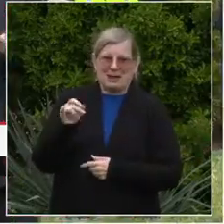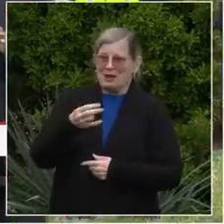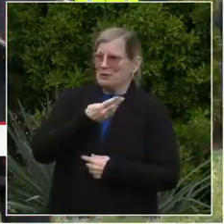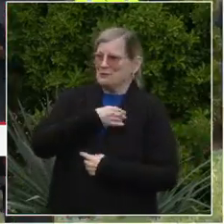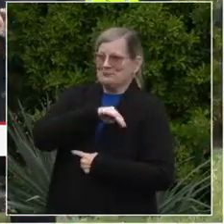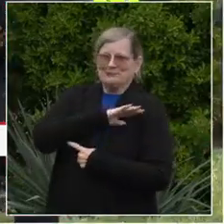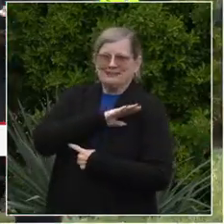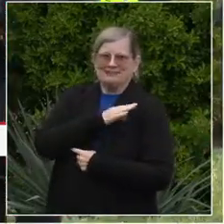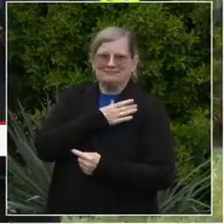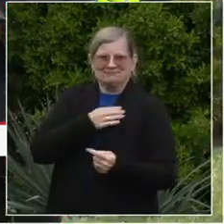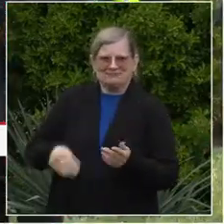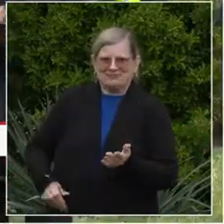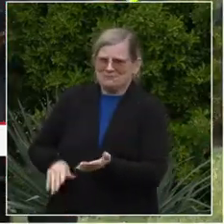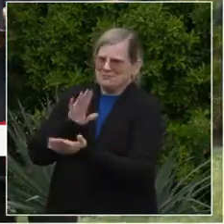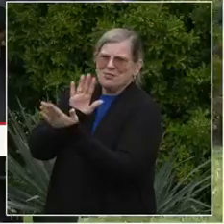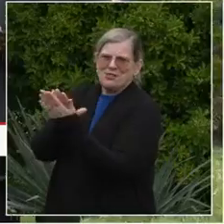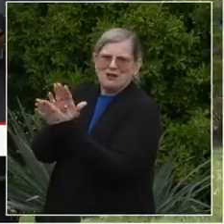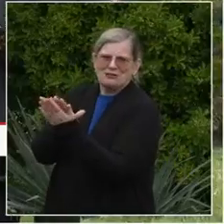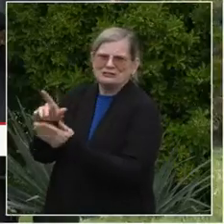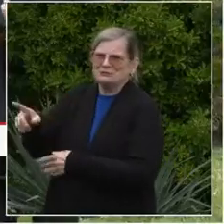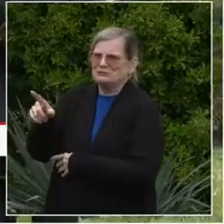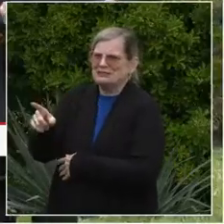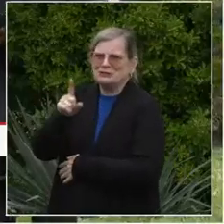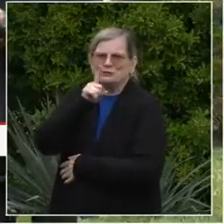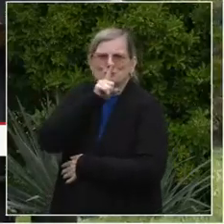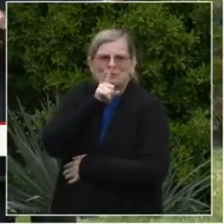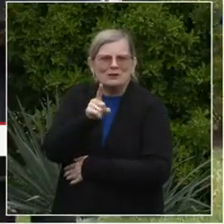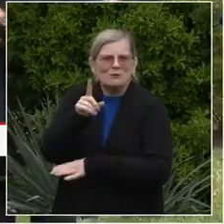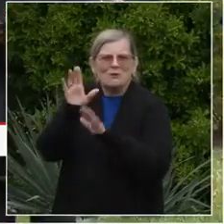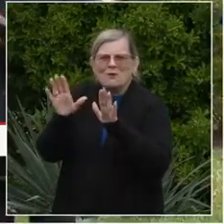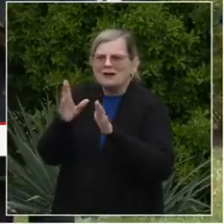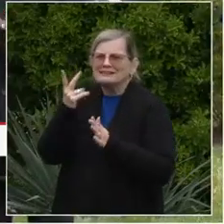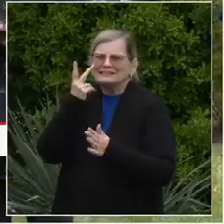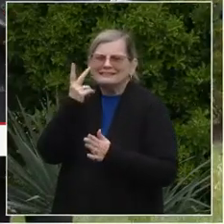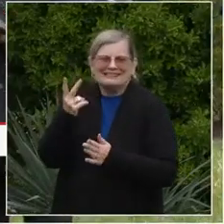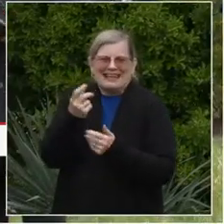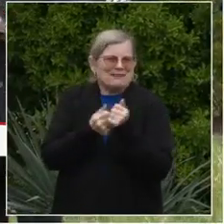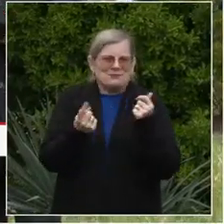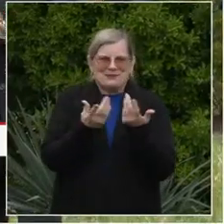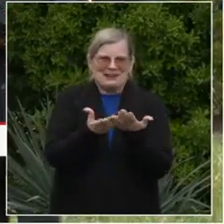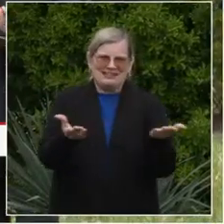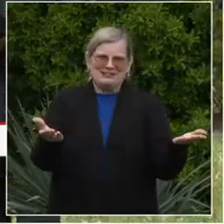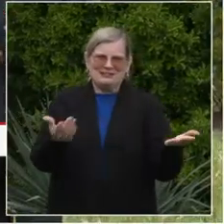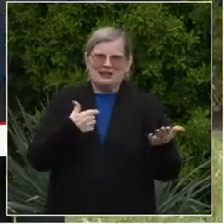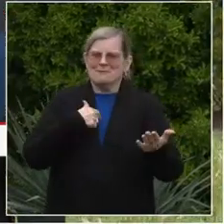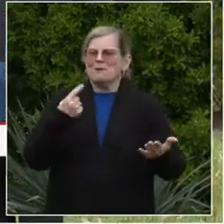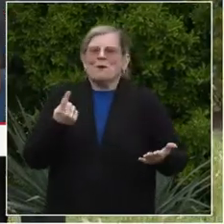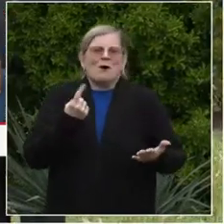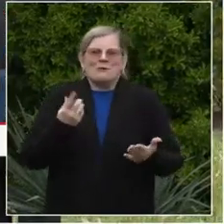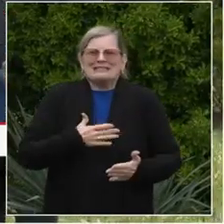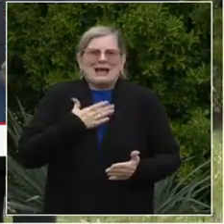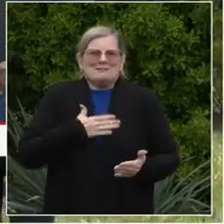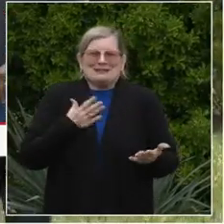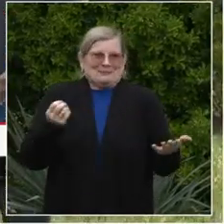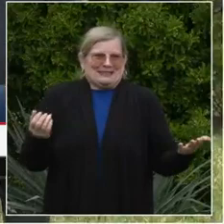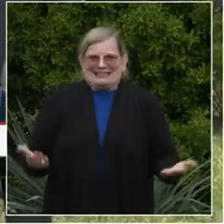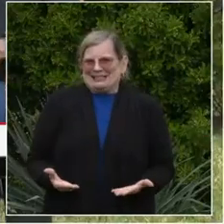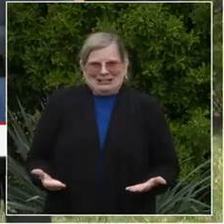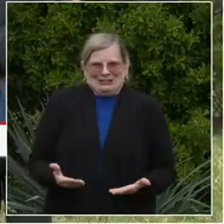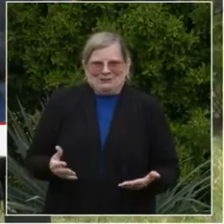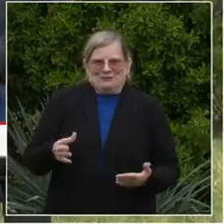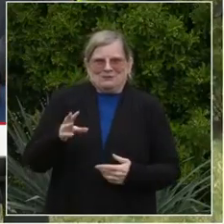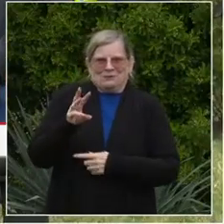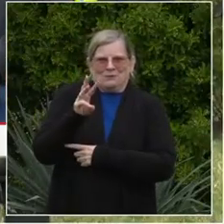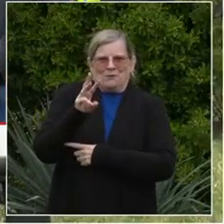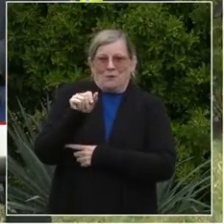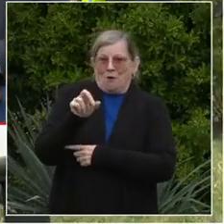of applause, and it's great to see everybody here. I am always happy to be in Ward 5, and